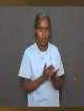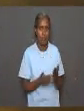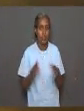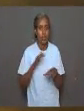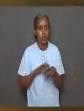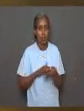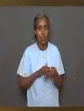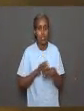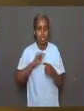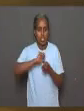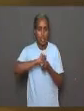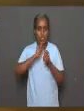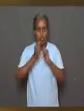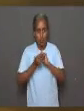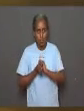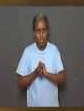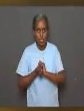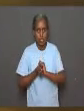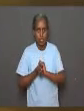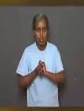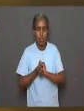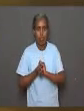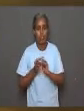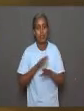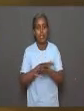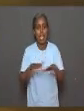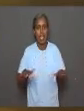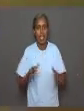on transformations of the plane.